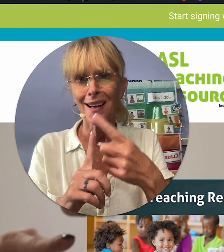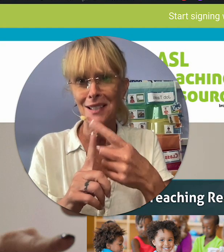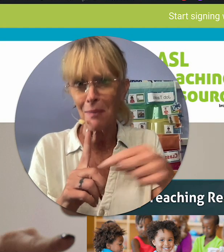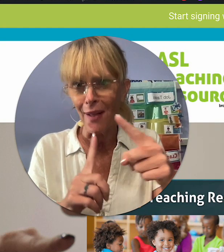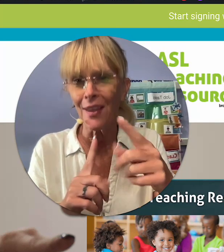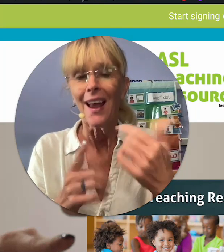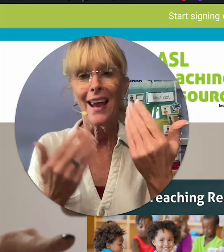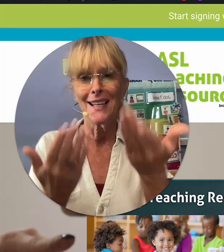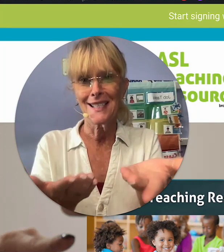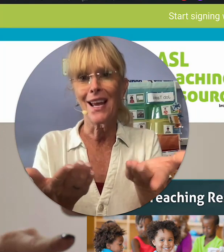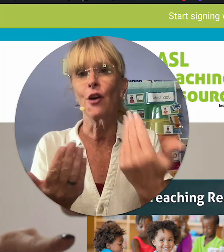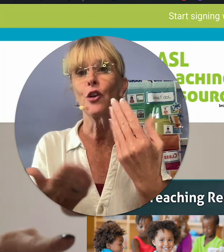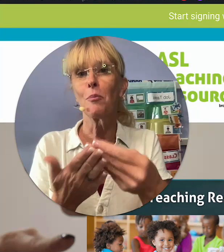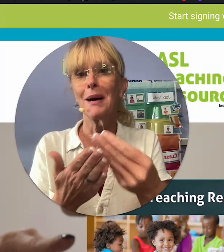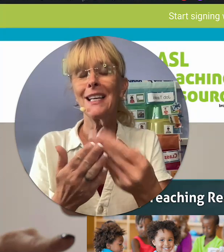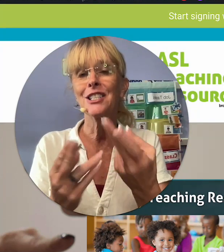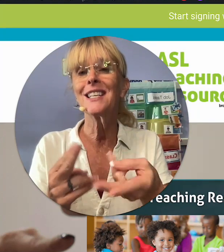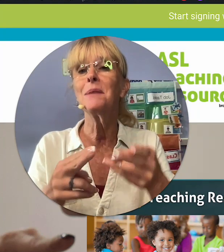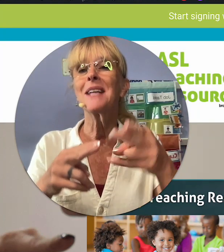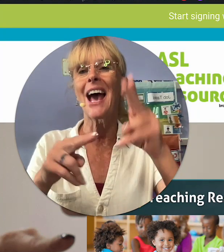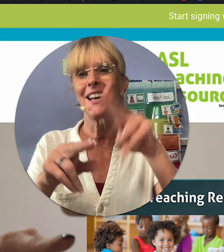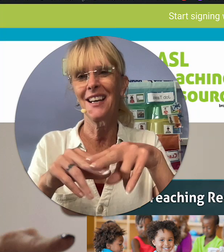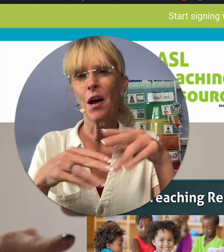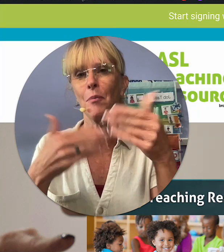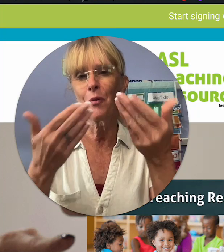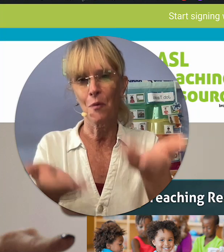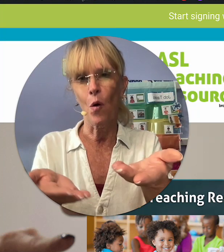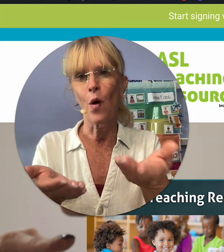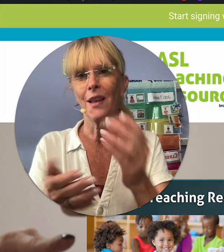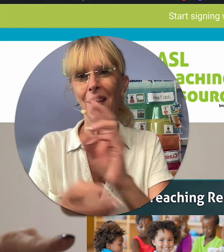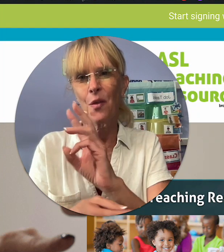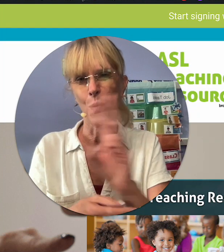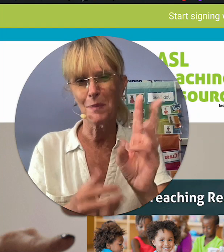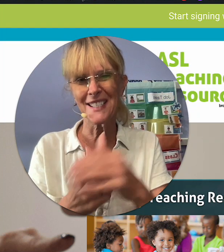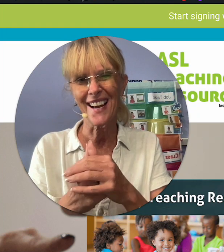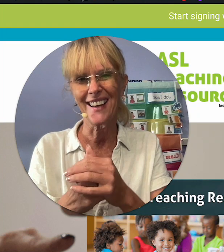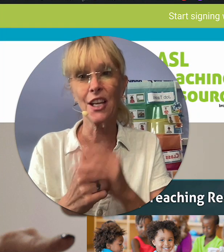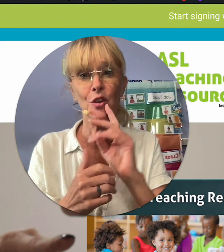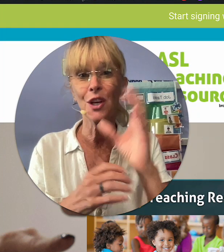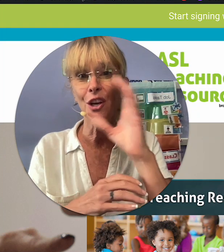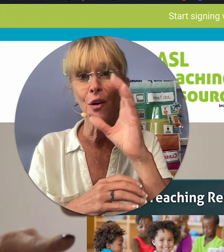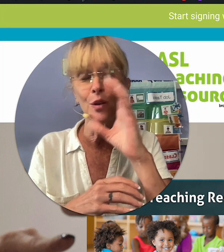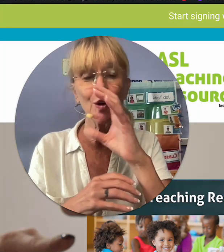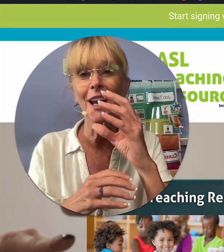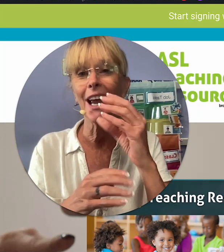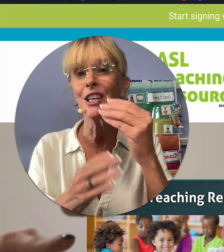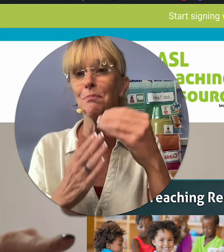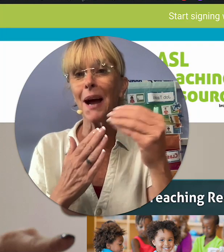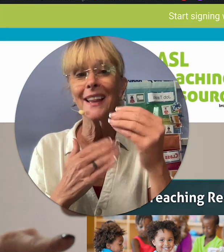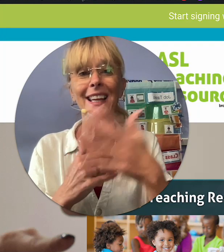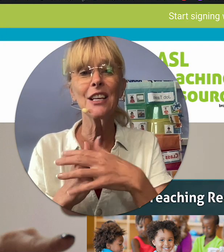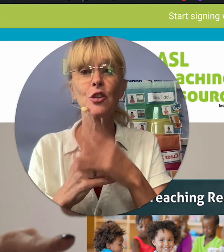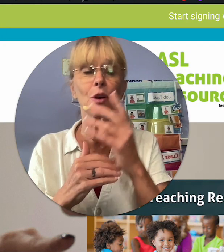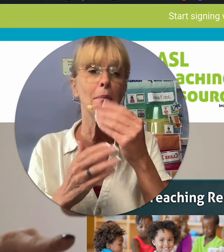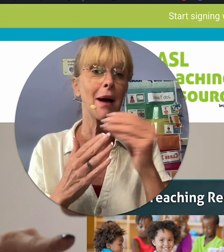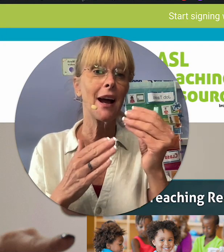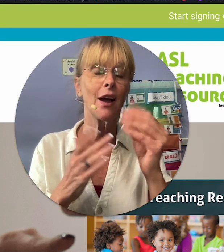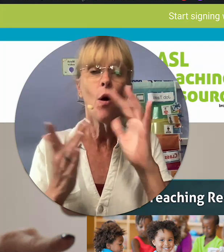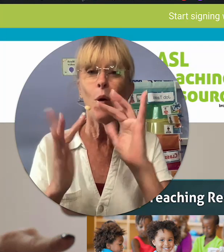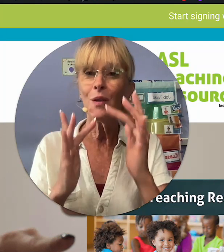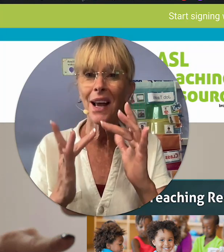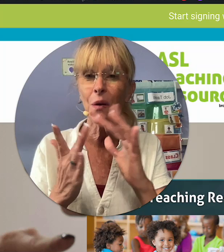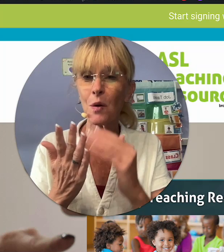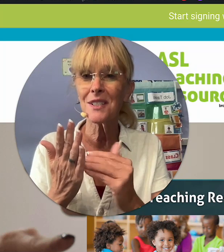the next month and it's there. Your money just keeps adding up on the website, and you can go look and buy things. You can